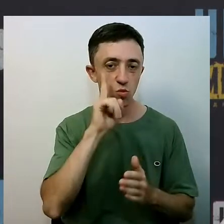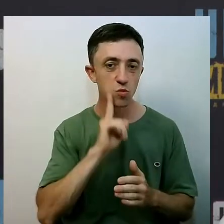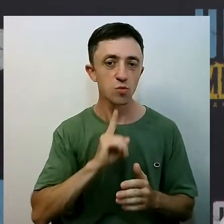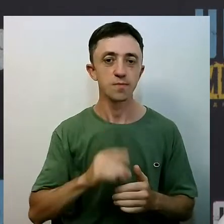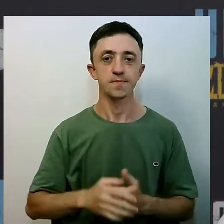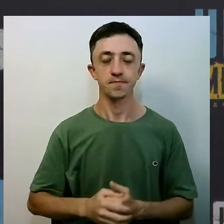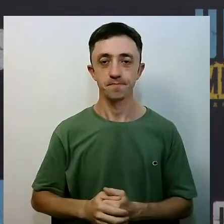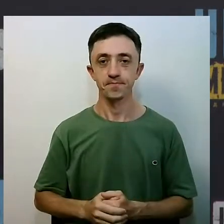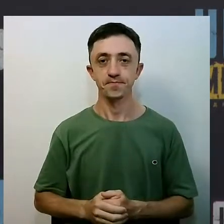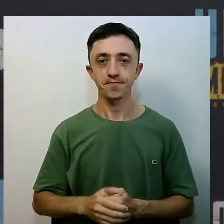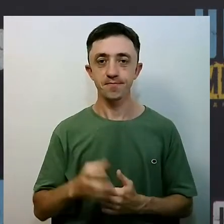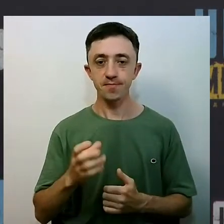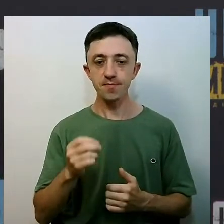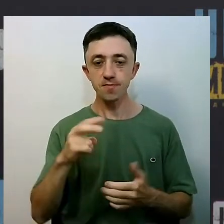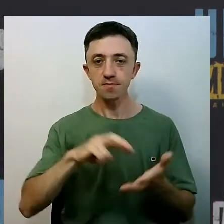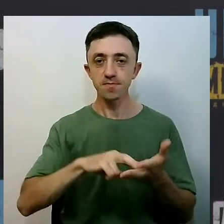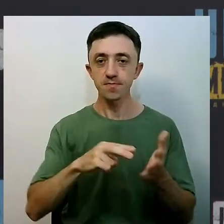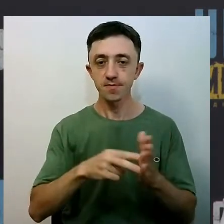engineering